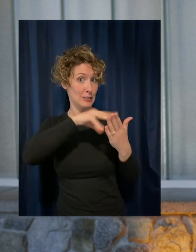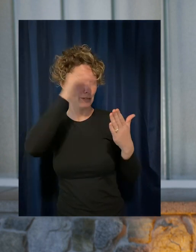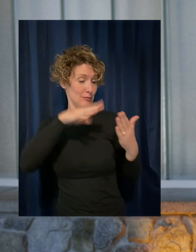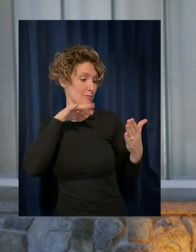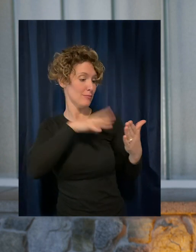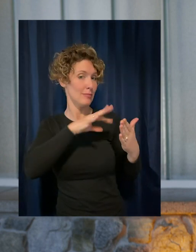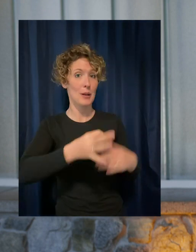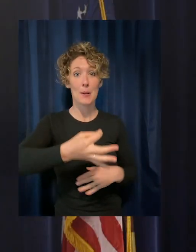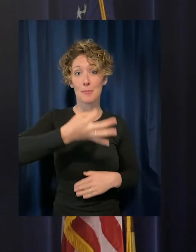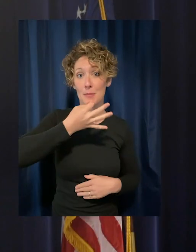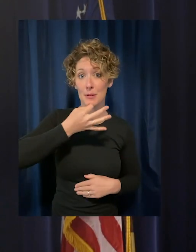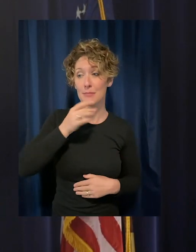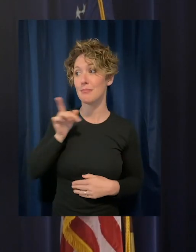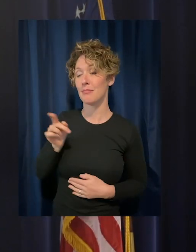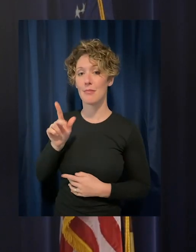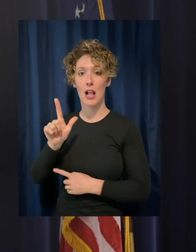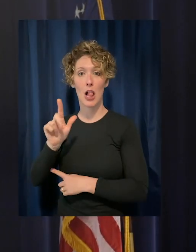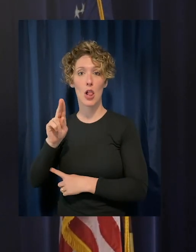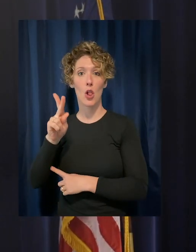Grutman.